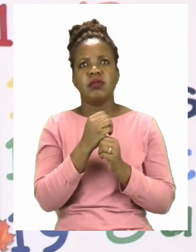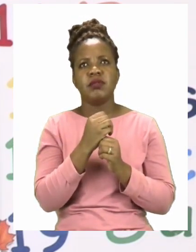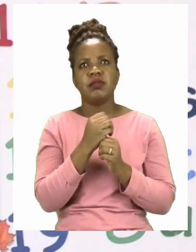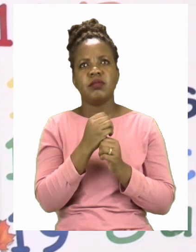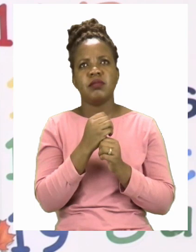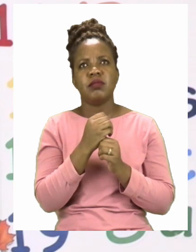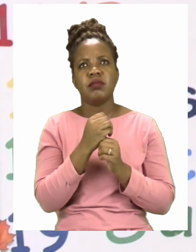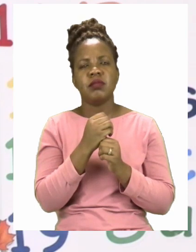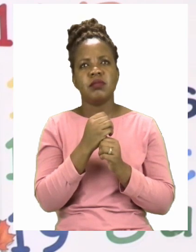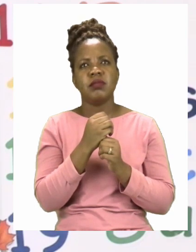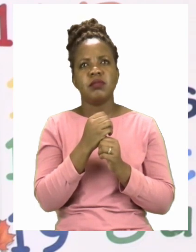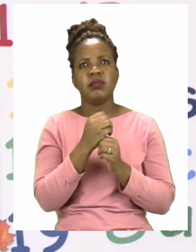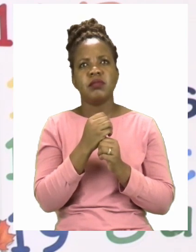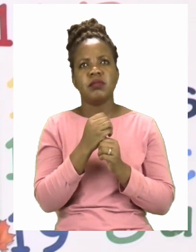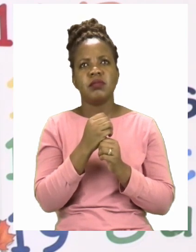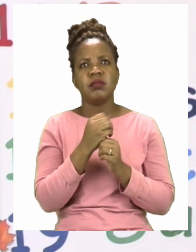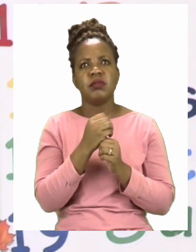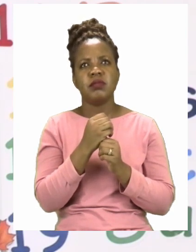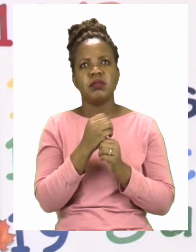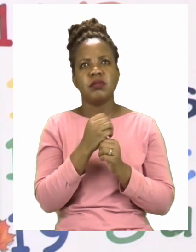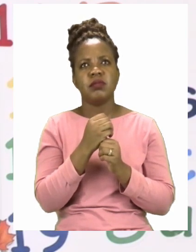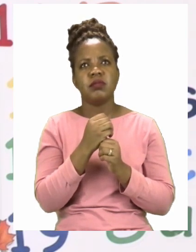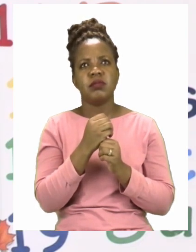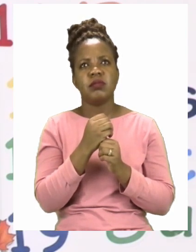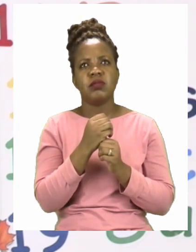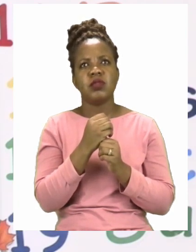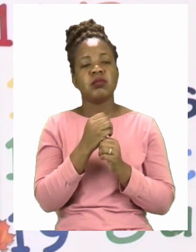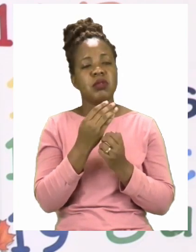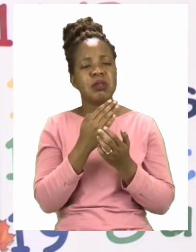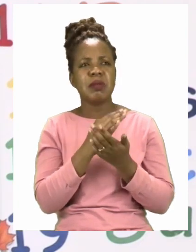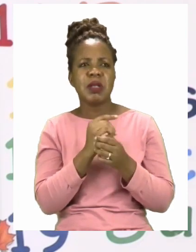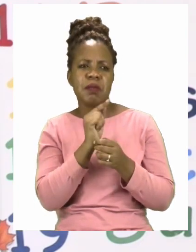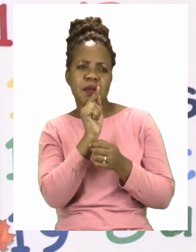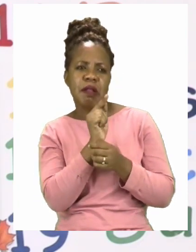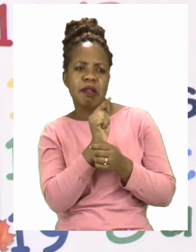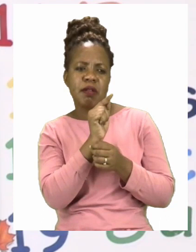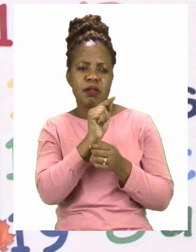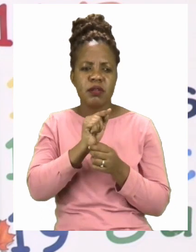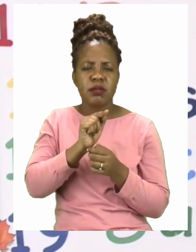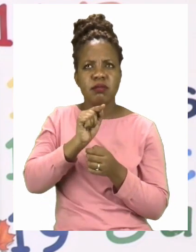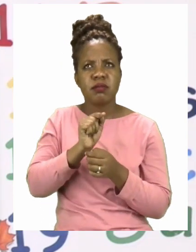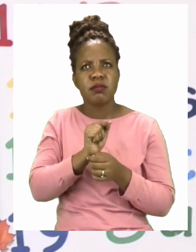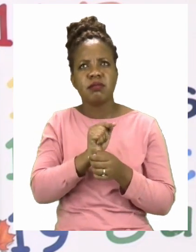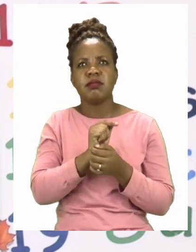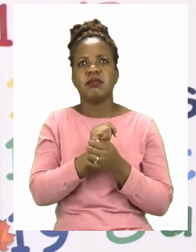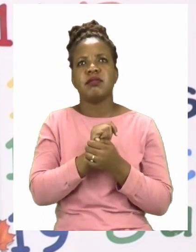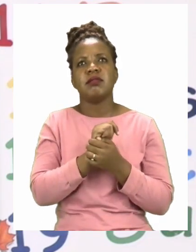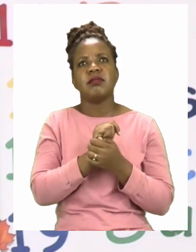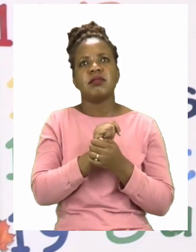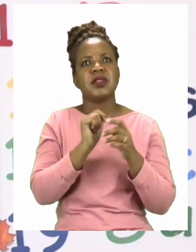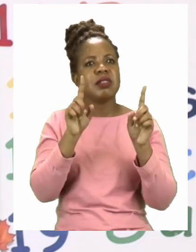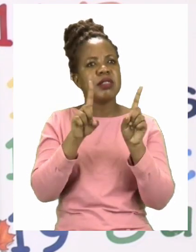to make sure that when you connect the dots, you can have a little curve, just like the leaf